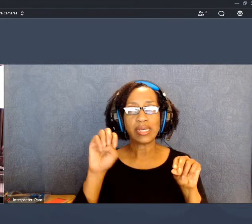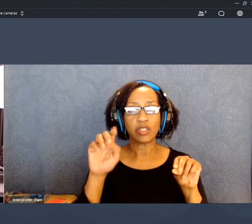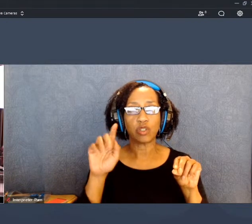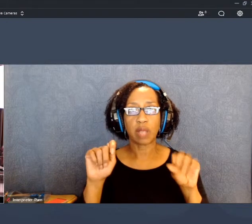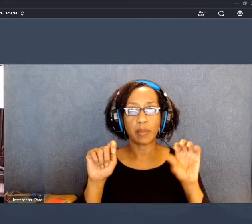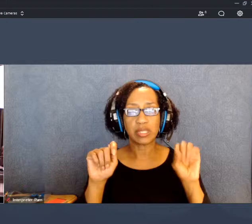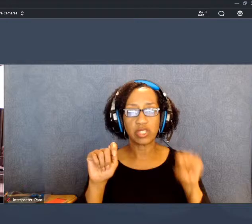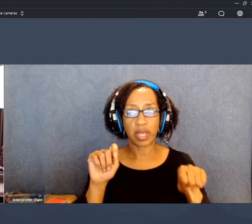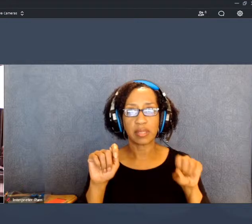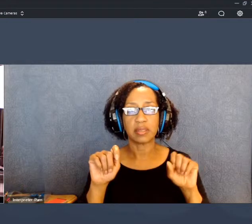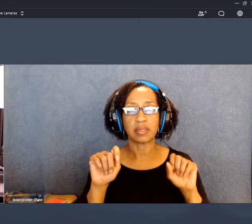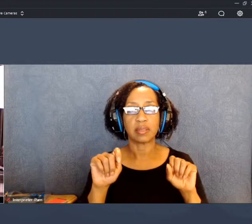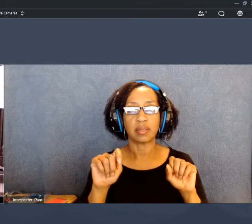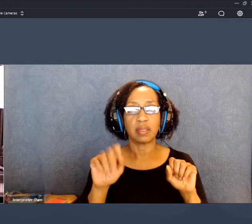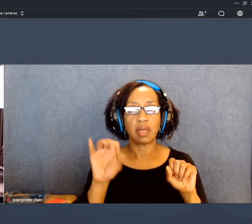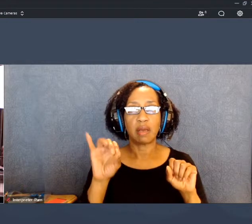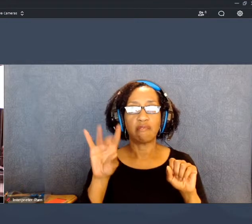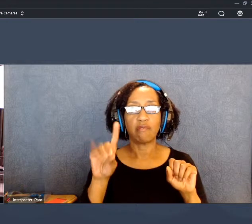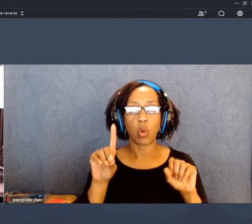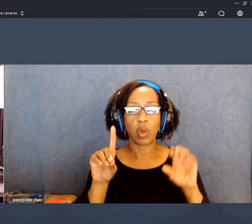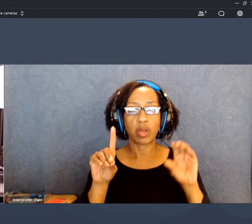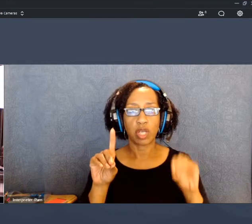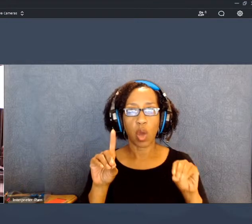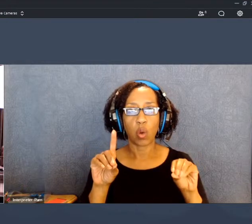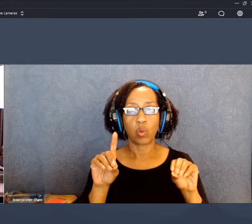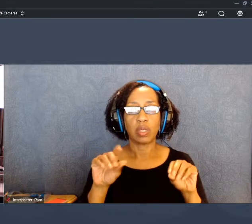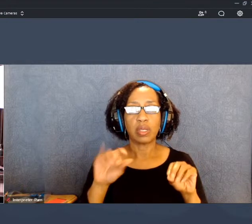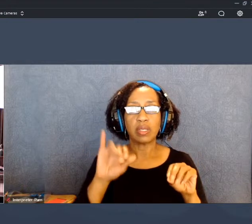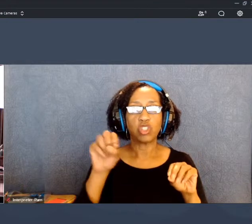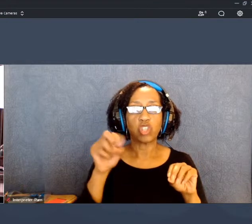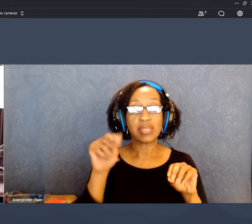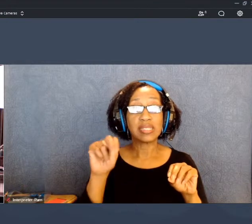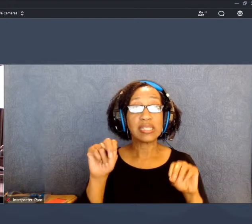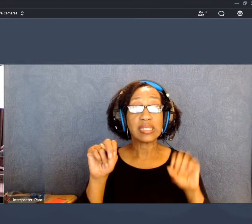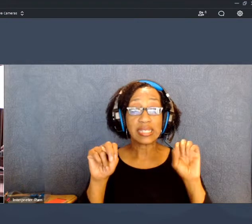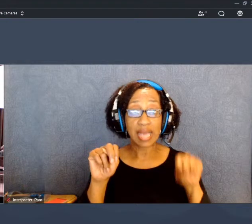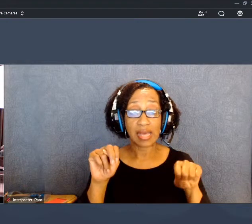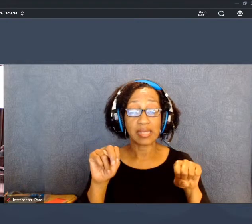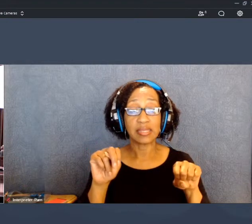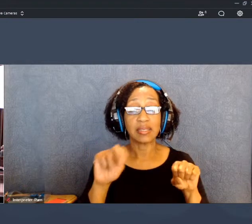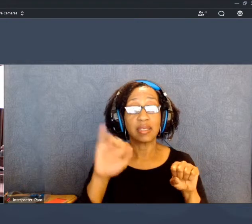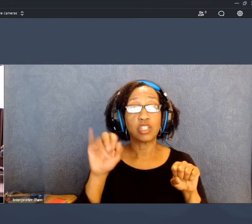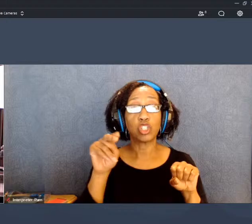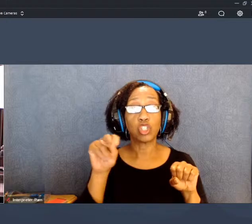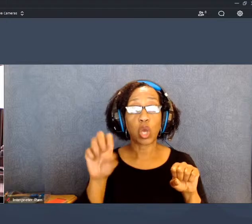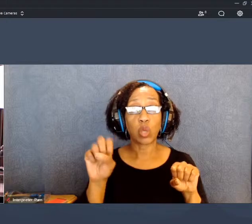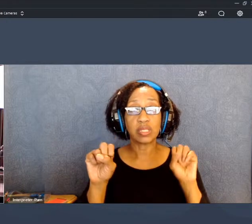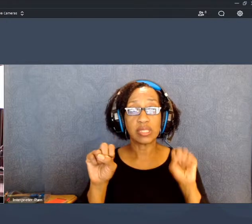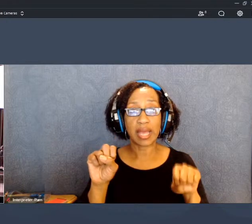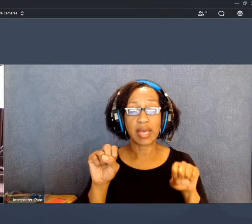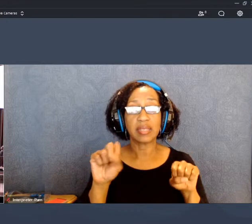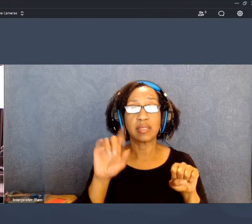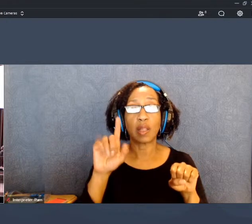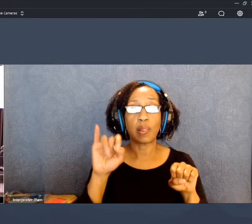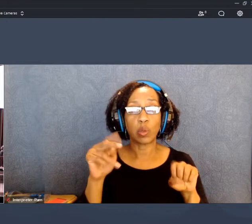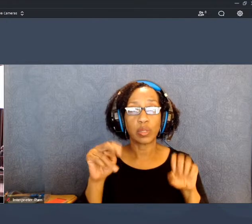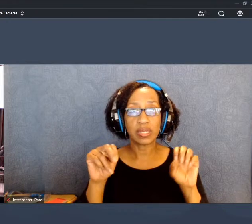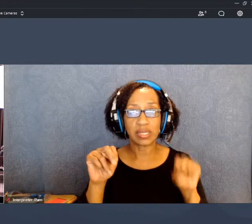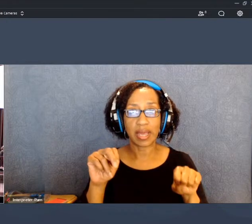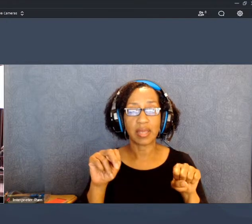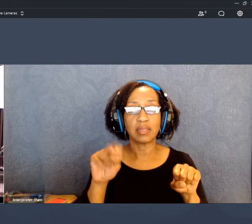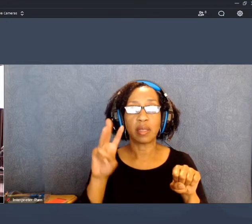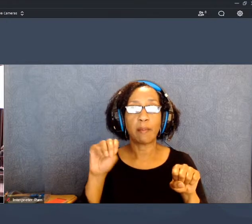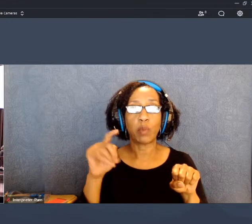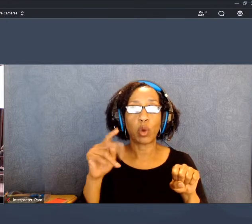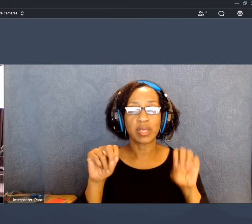yes. Ford, no. Johnson, yes. Jones, yes. Logan, yes. Morgan,